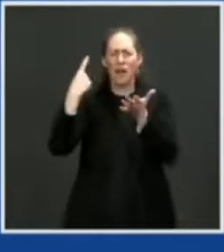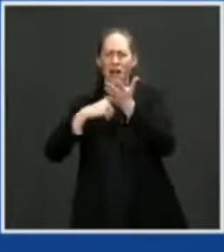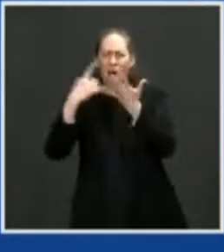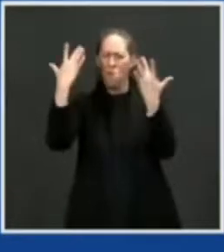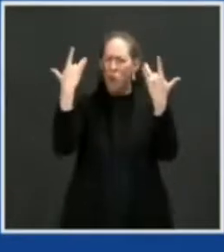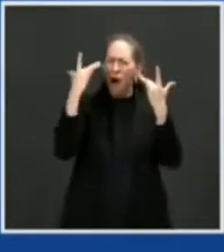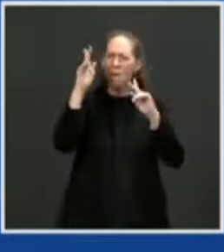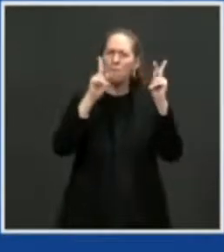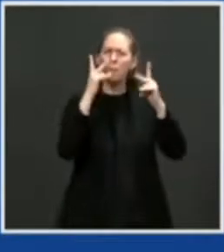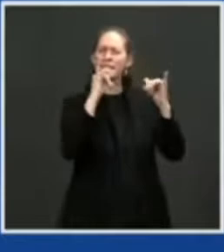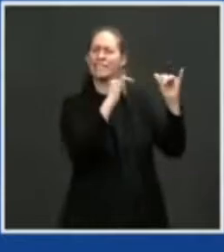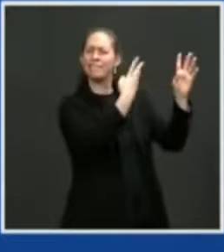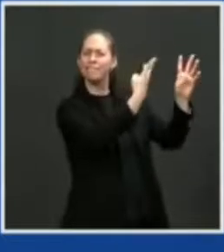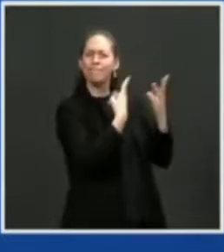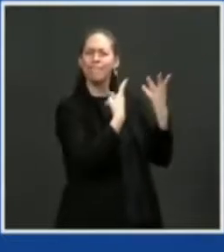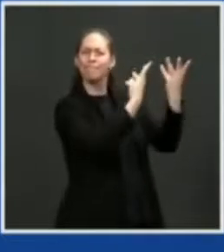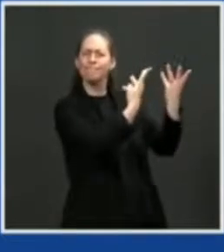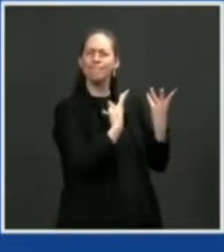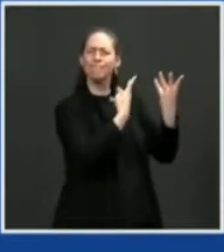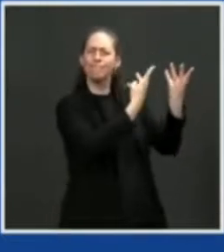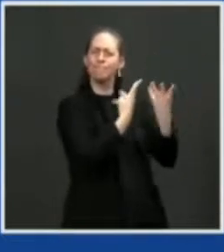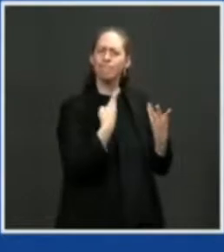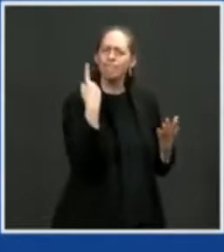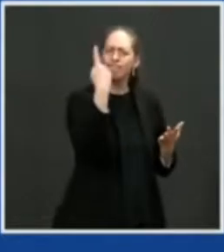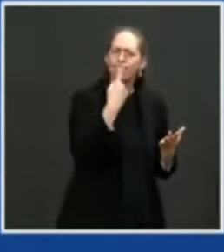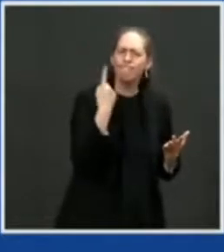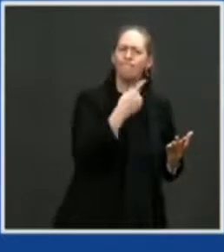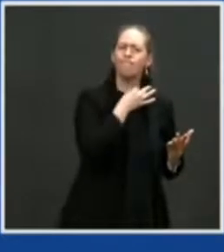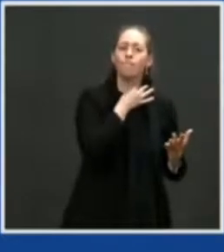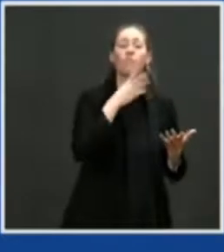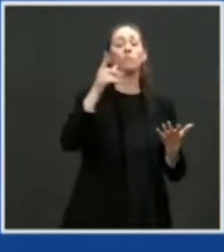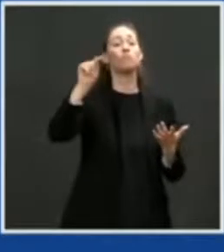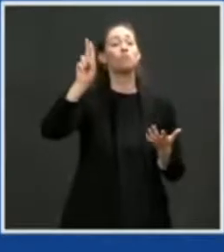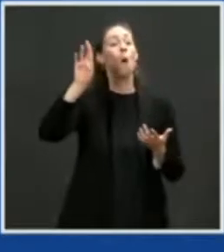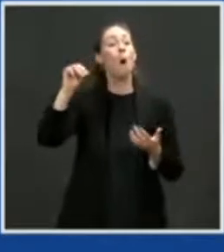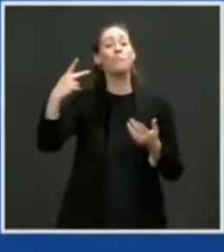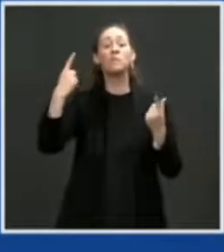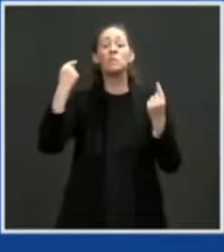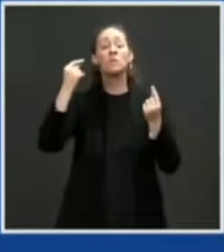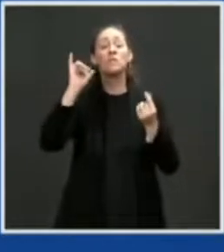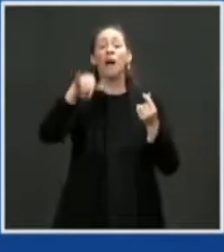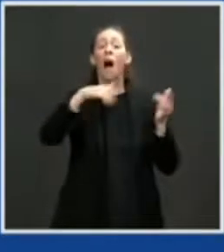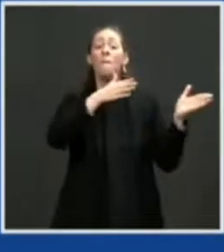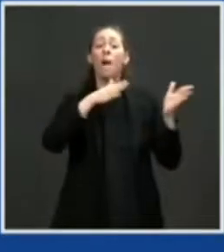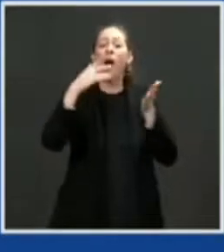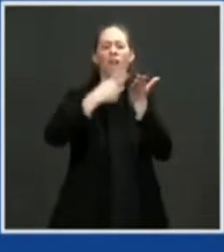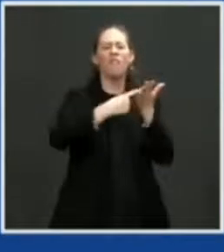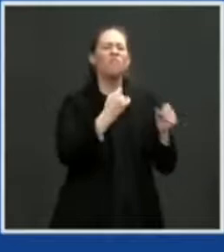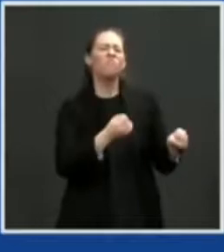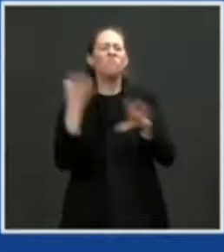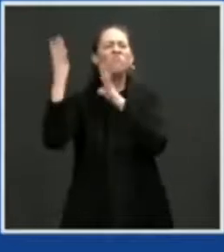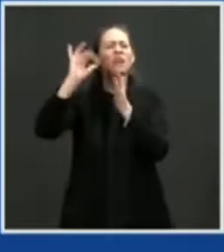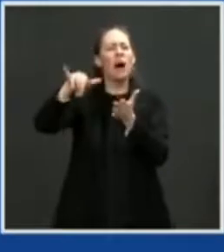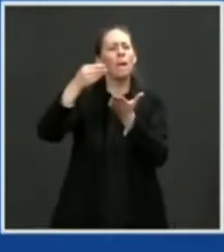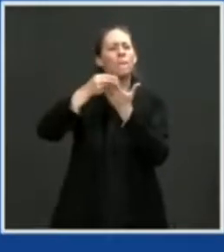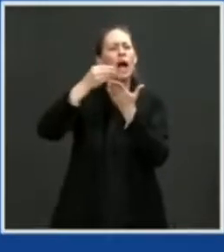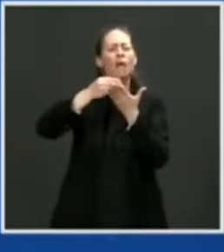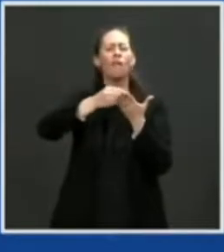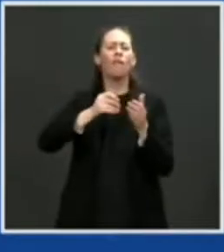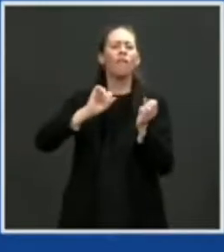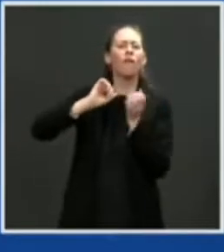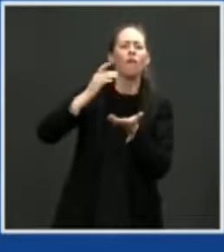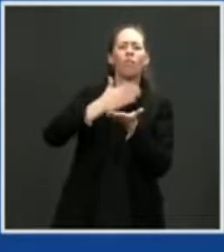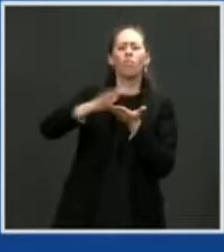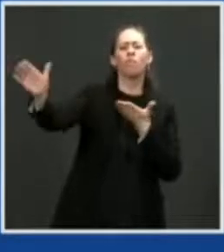million. He eliminated that funding. He didn't use it. Eliminated $700 million. And in addition to that, what he did,